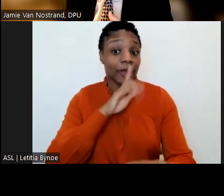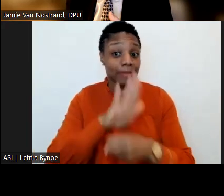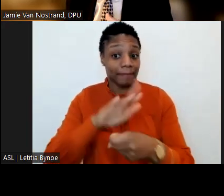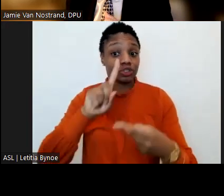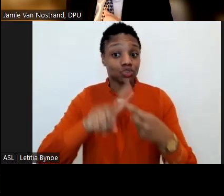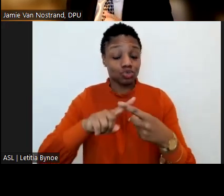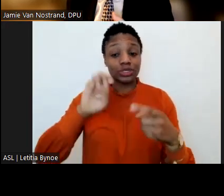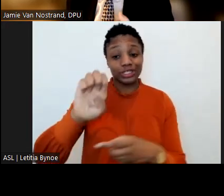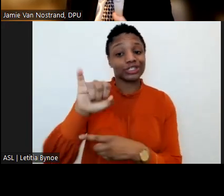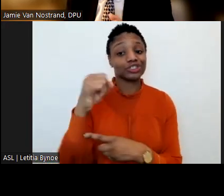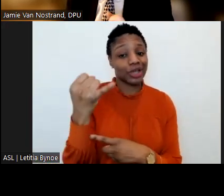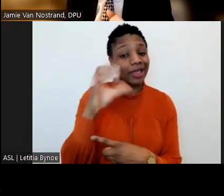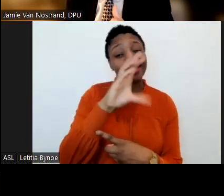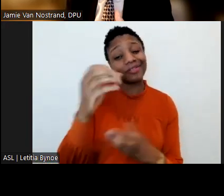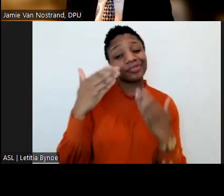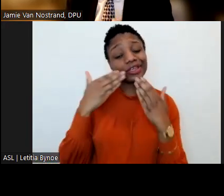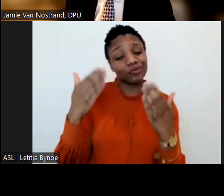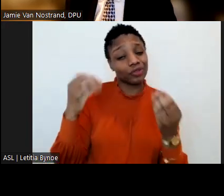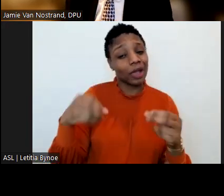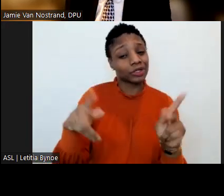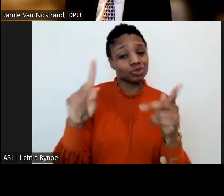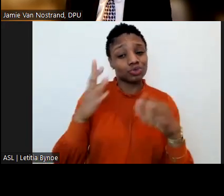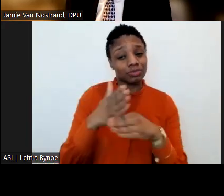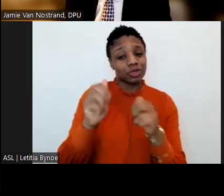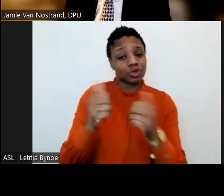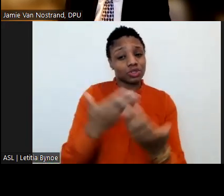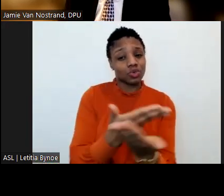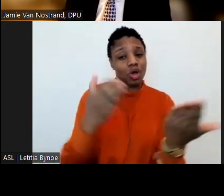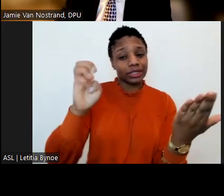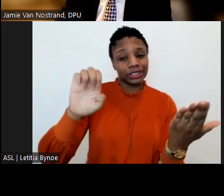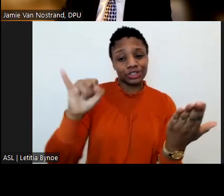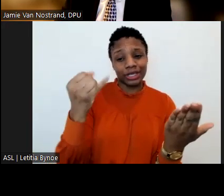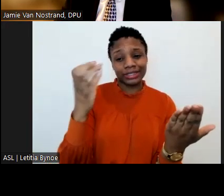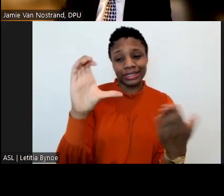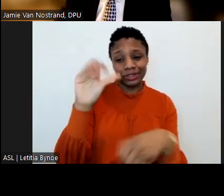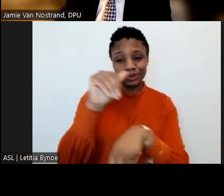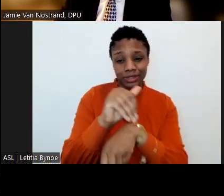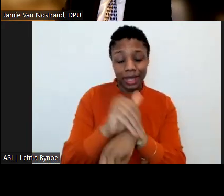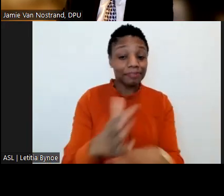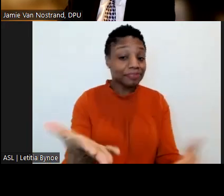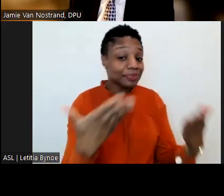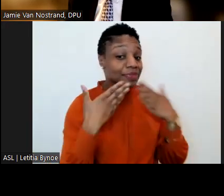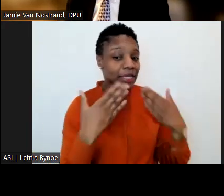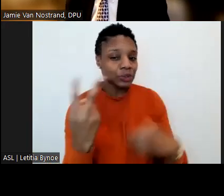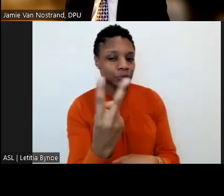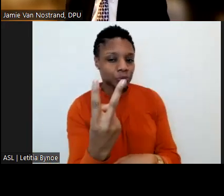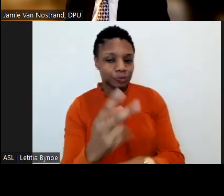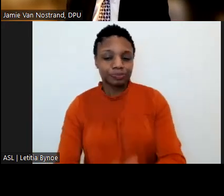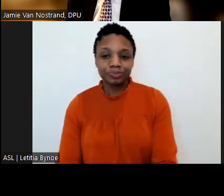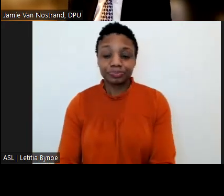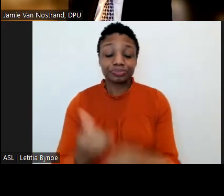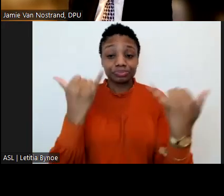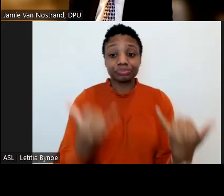Thanks again for the opportunity to speak to the Environmental Justice Council. Thank you, Chair, and thank you, Commissioner Rubin. I'll open it up